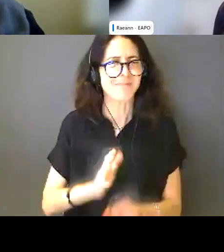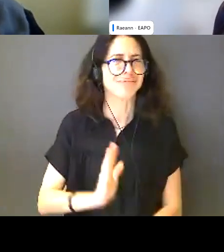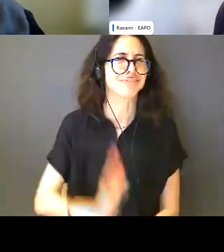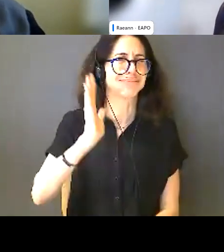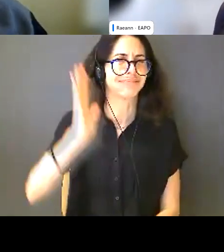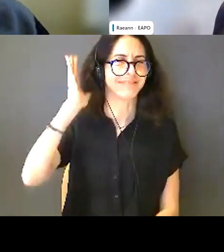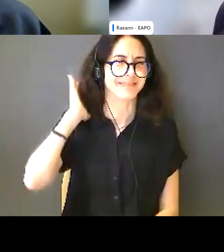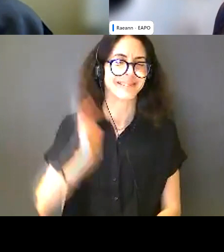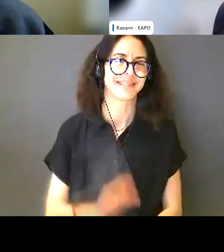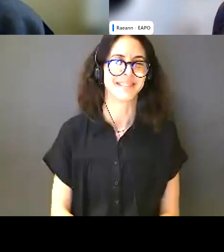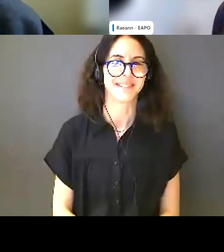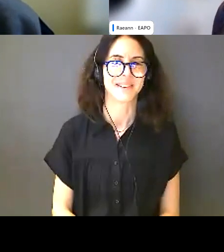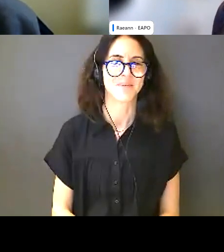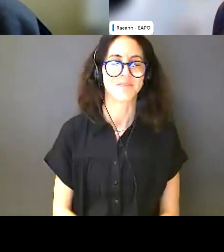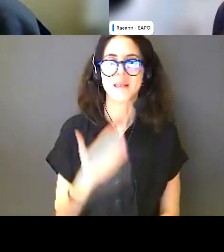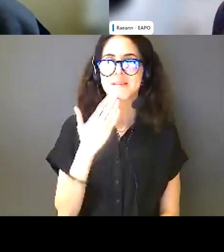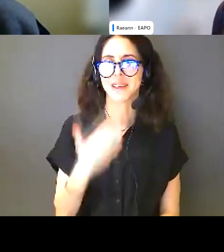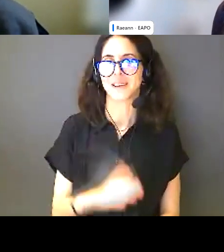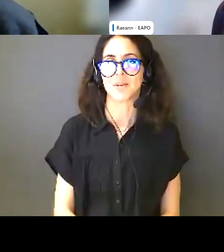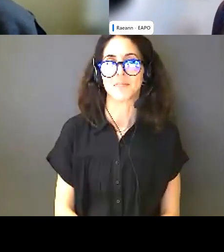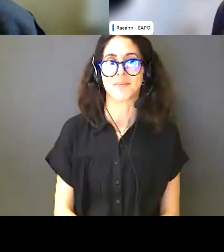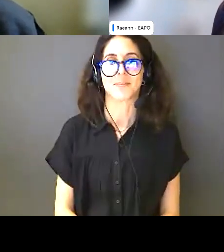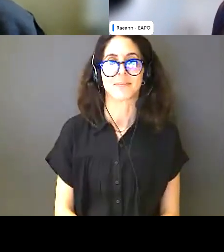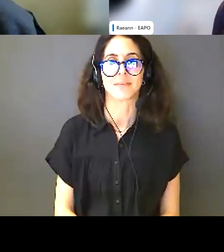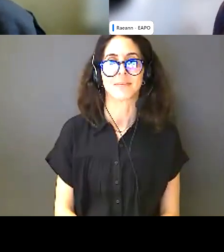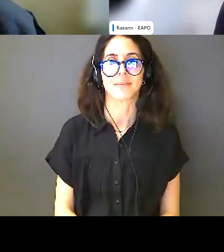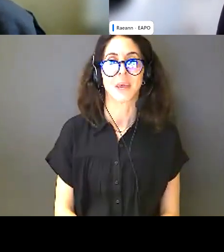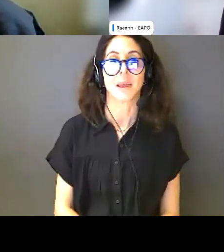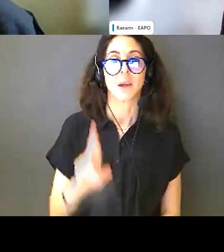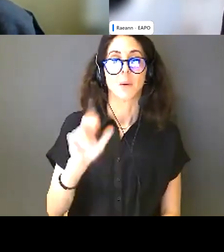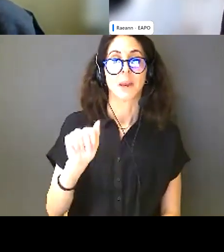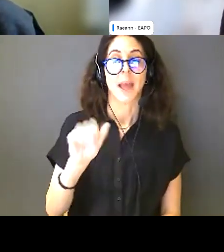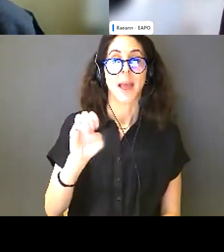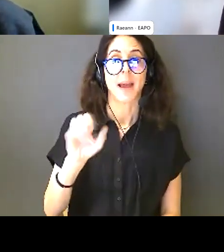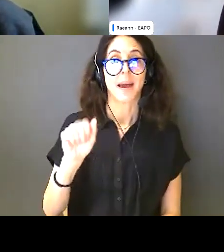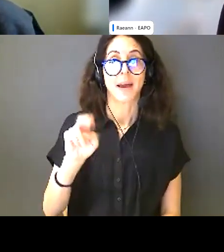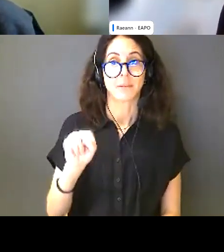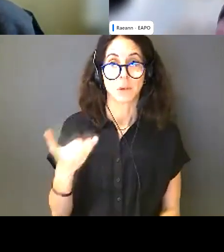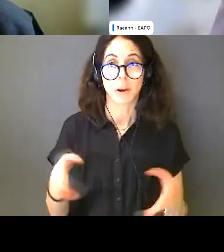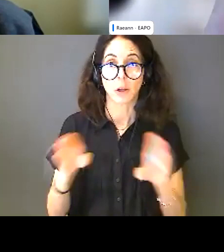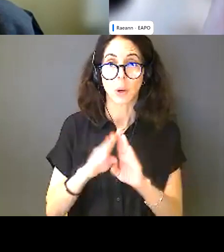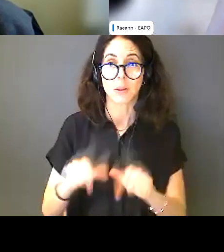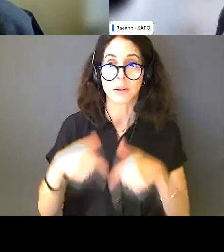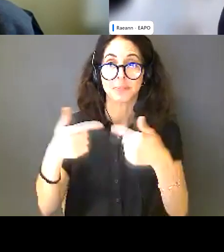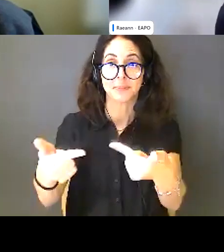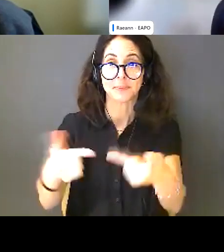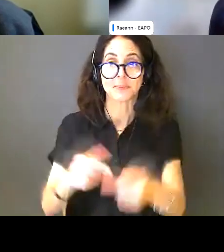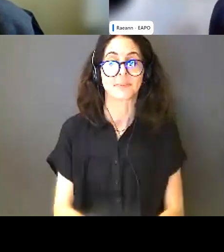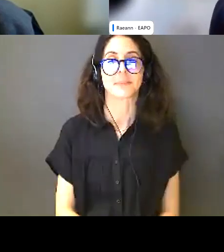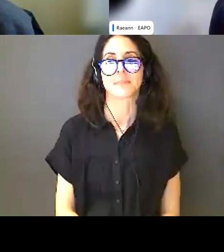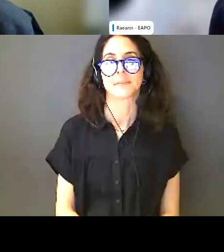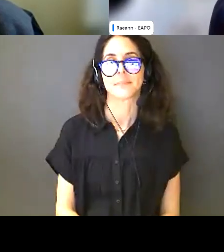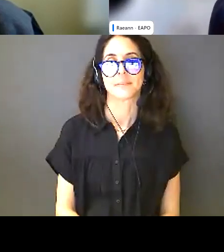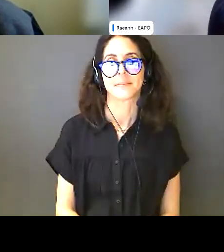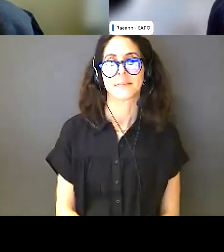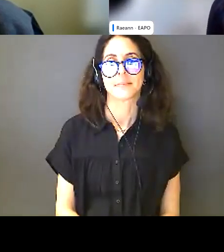So thank you. Thank you so much. Rayanne, do you want to close the session? Yes, thank you, Benedict, and thank you